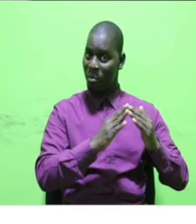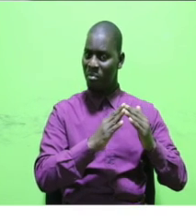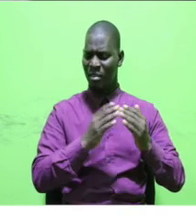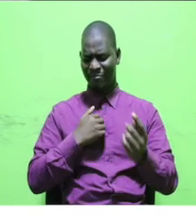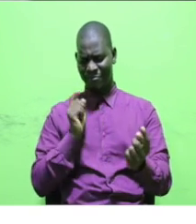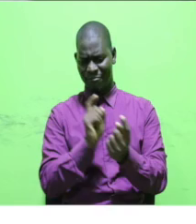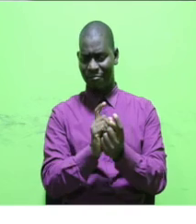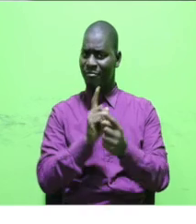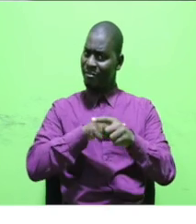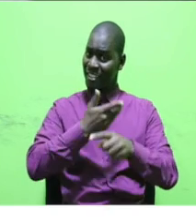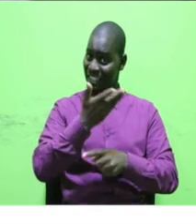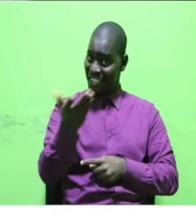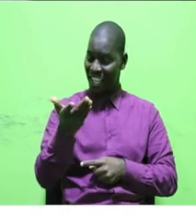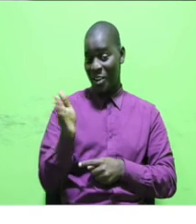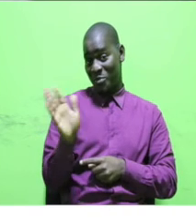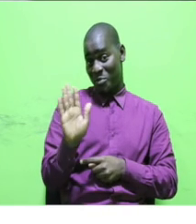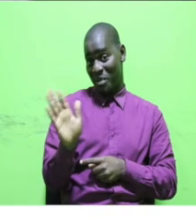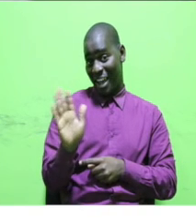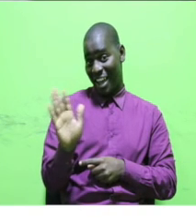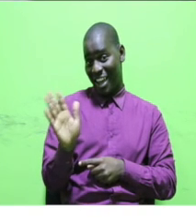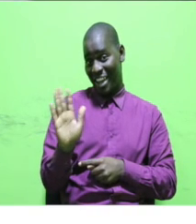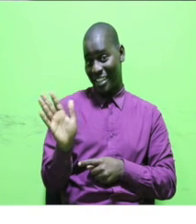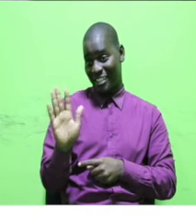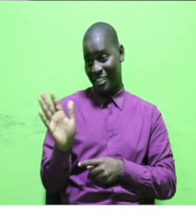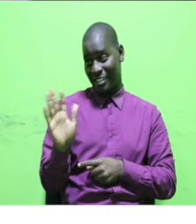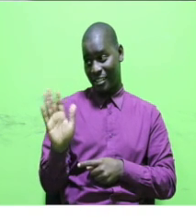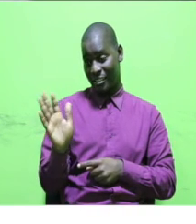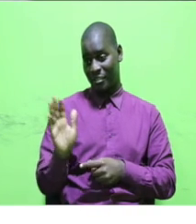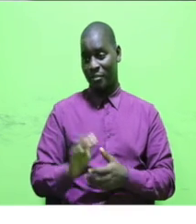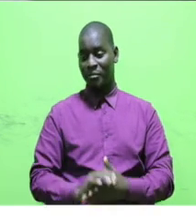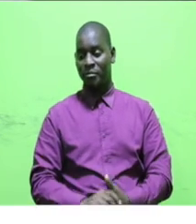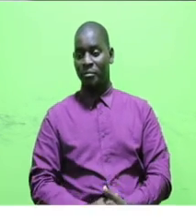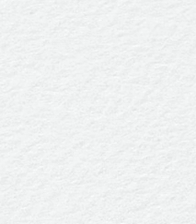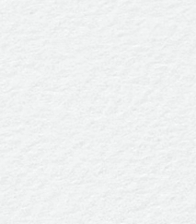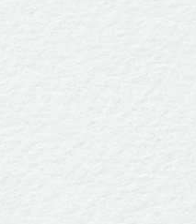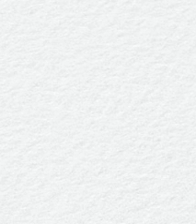reduce the amount of waste in your home. Until next lesson, goodbye.